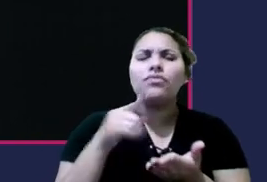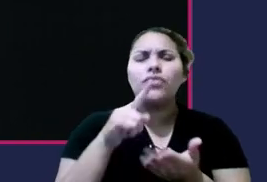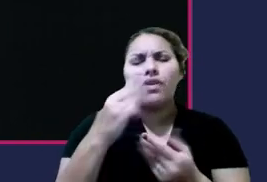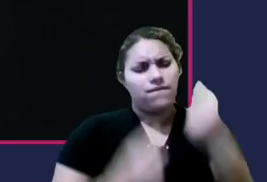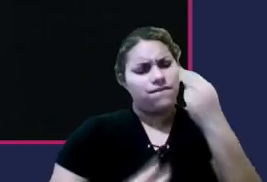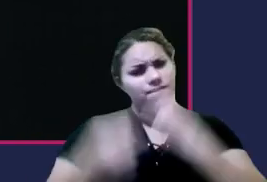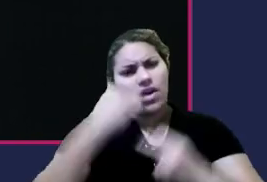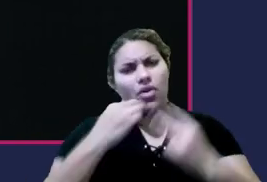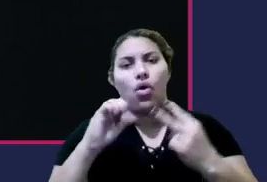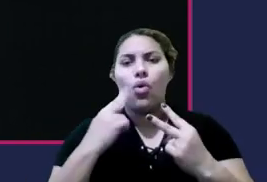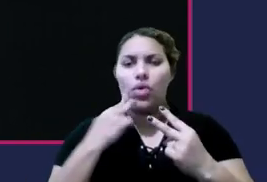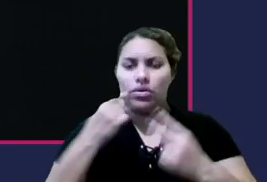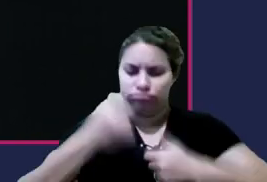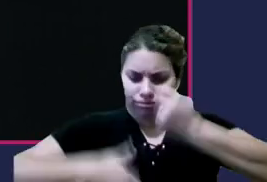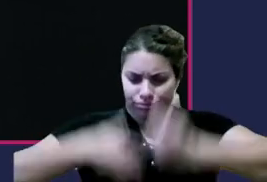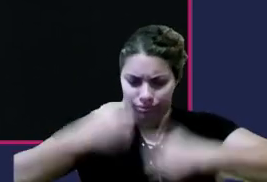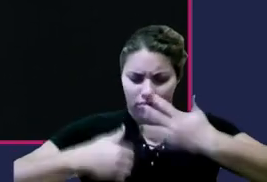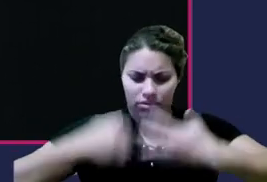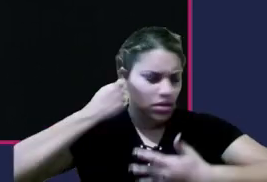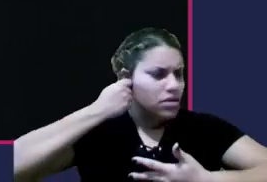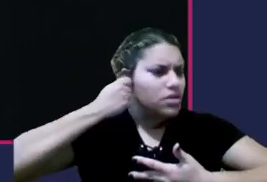At first,